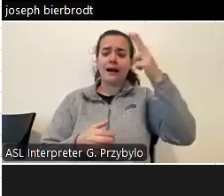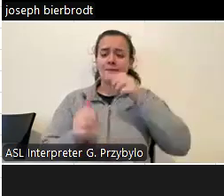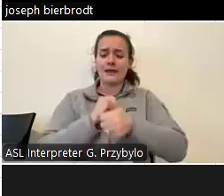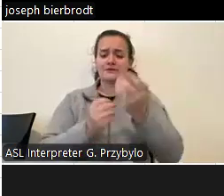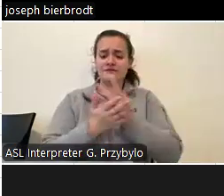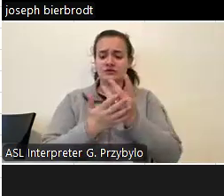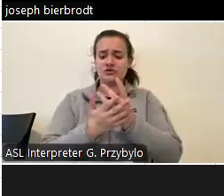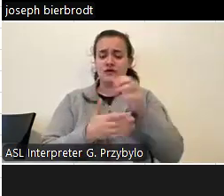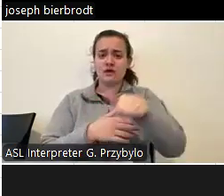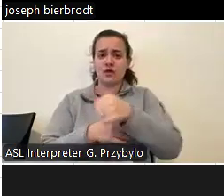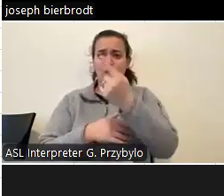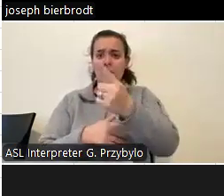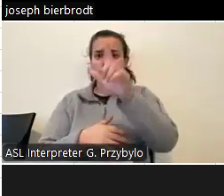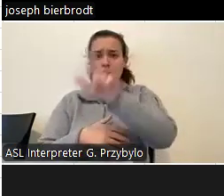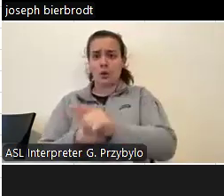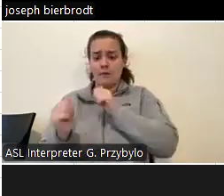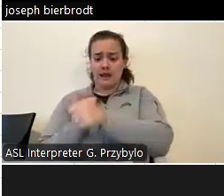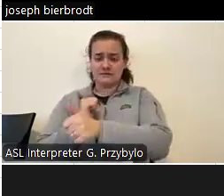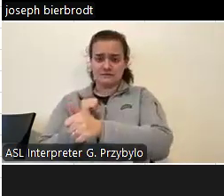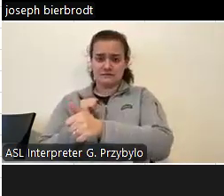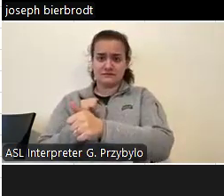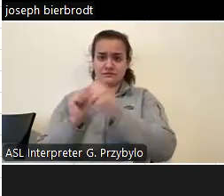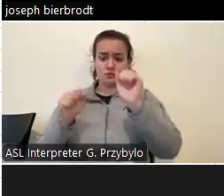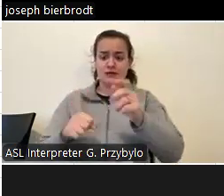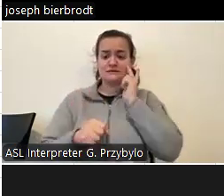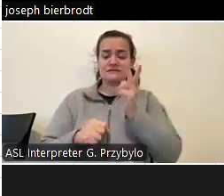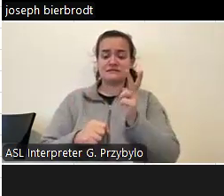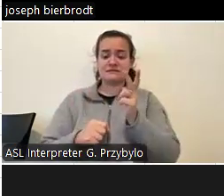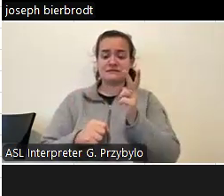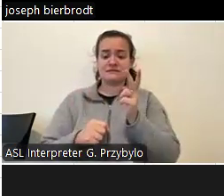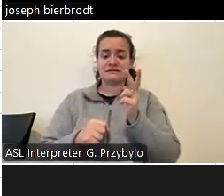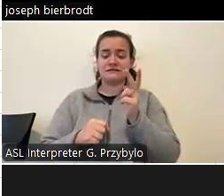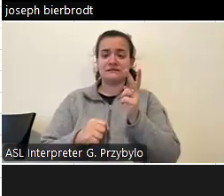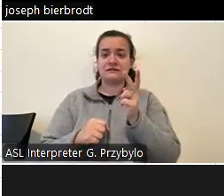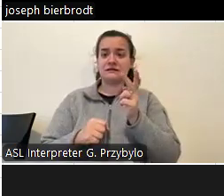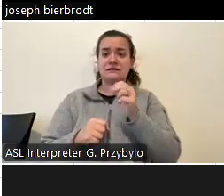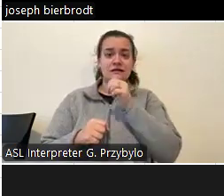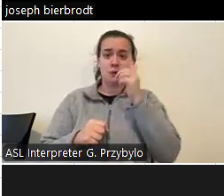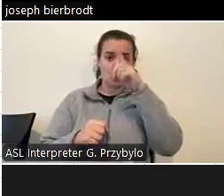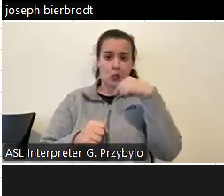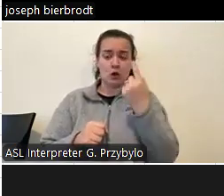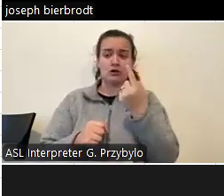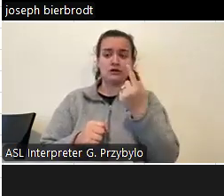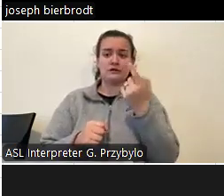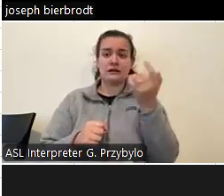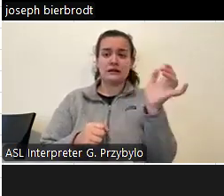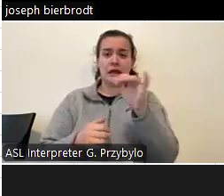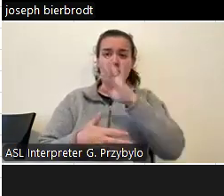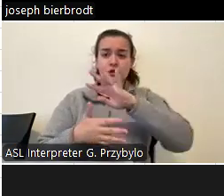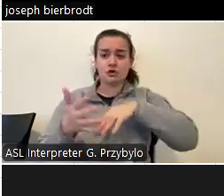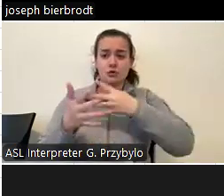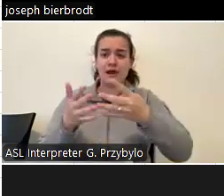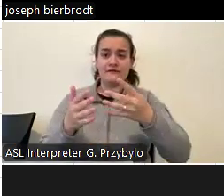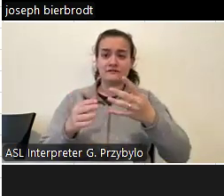the low pass. And you can see that these don't really look like the graphs that I was putting on the board.